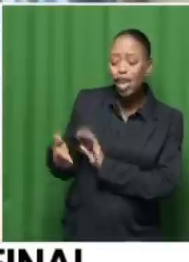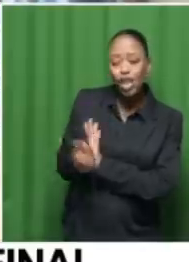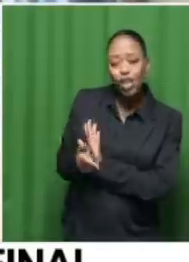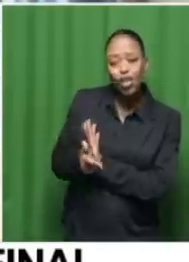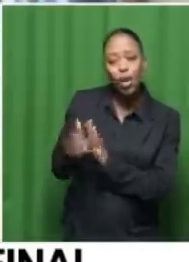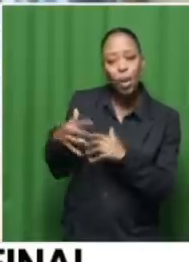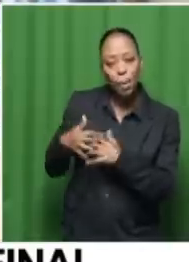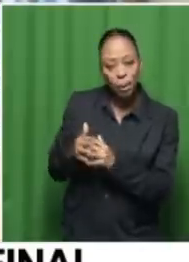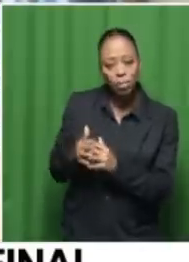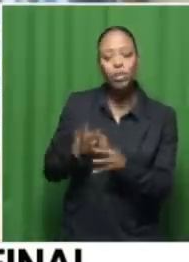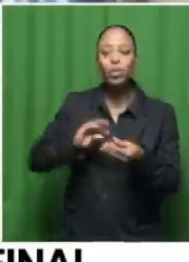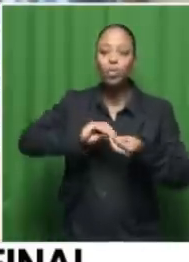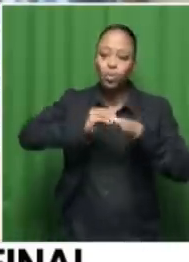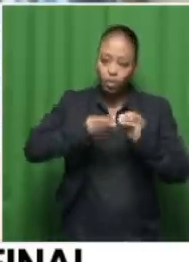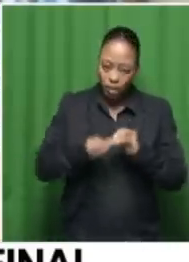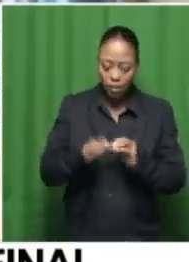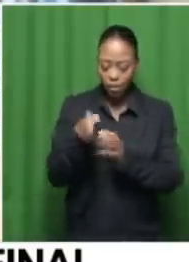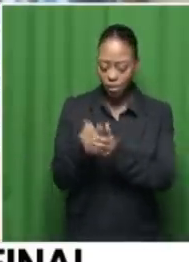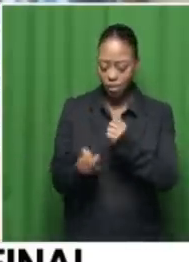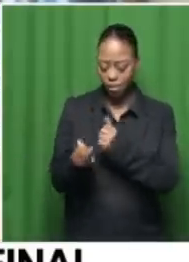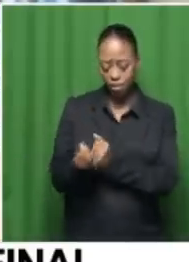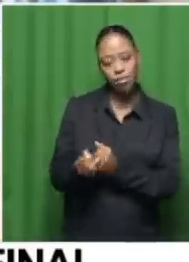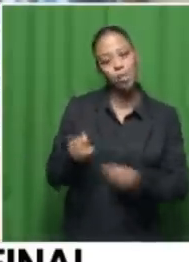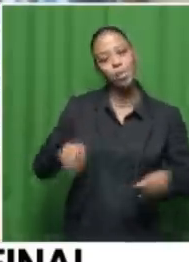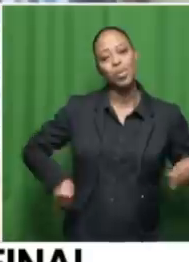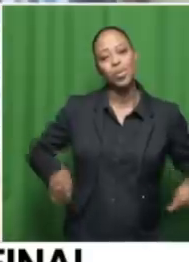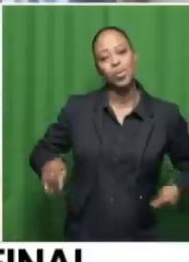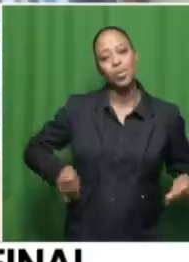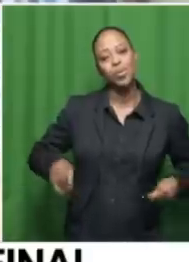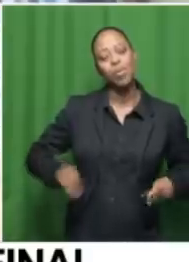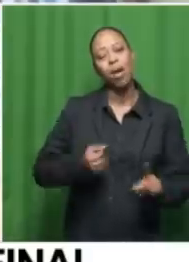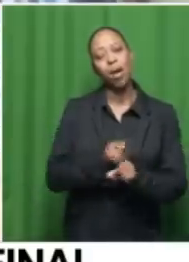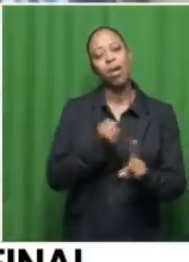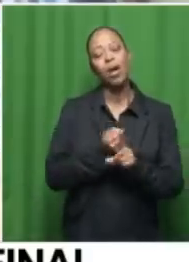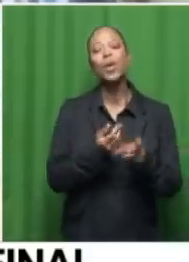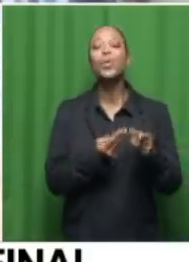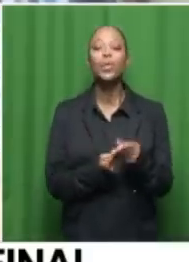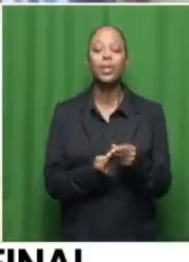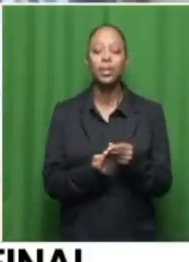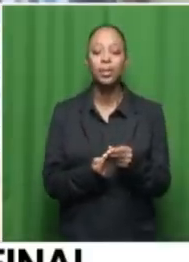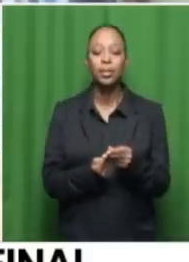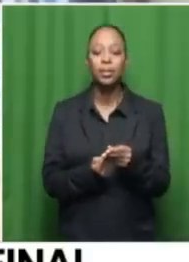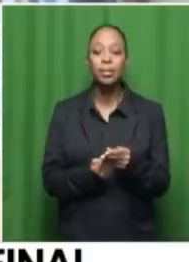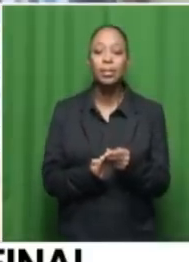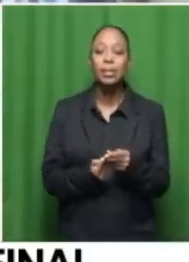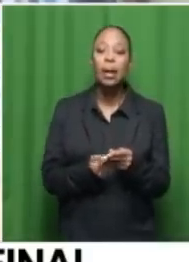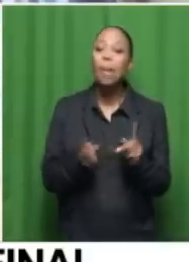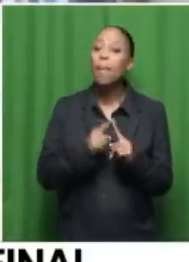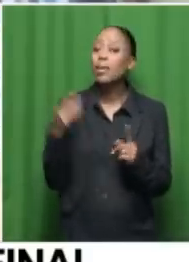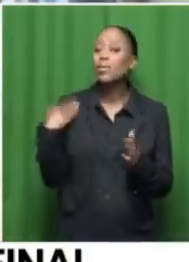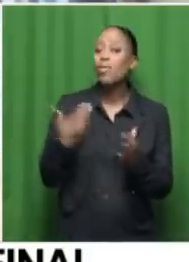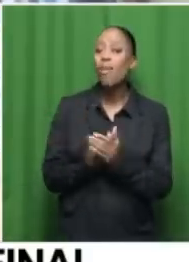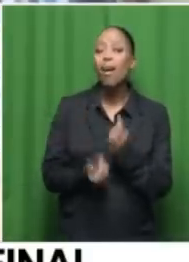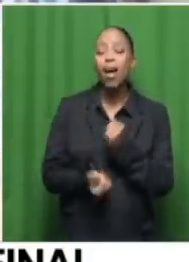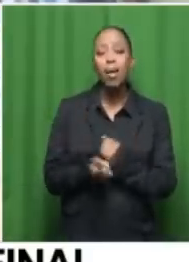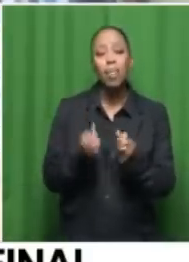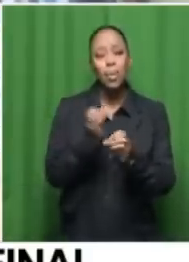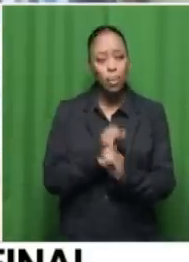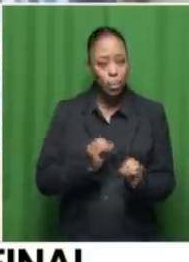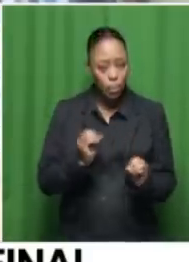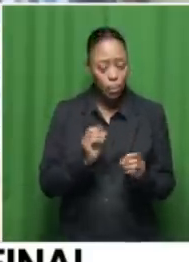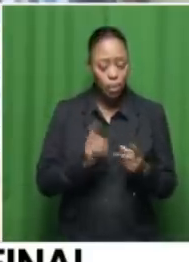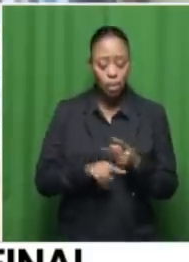create an adequately independent corruption fighting unit. That hasn't happened.